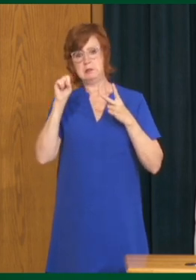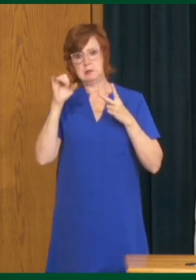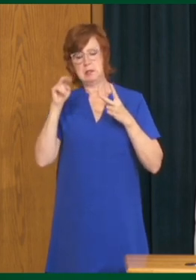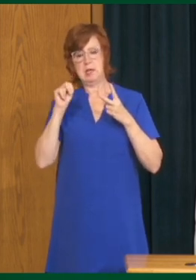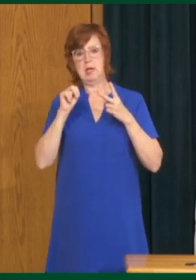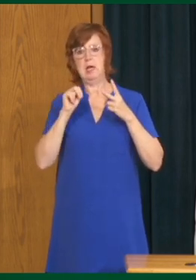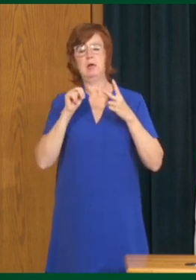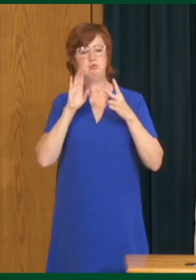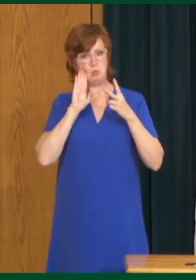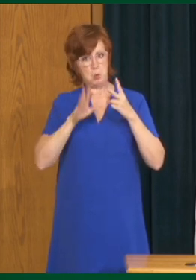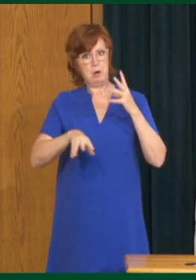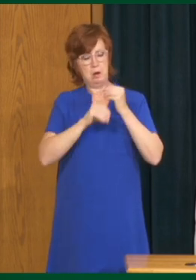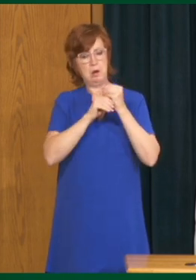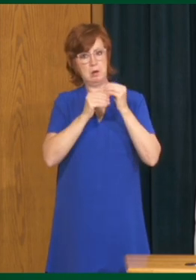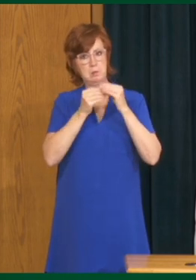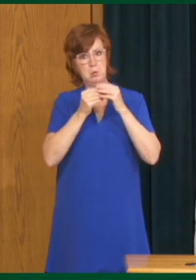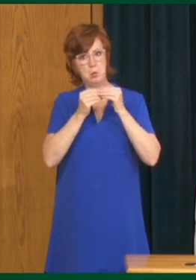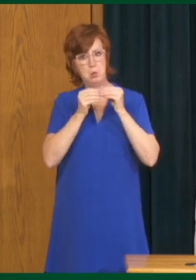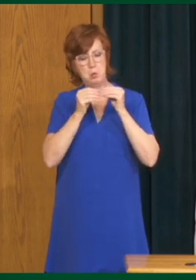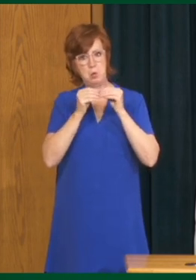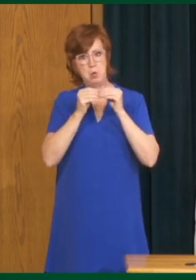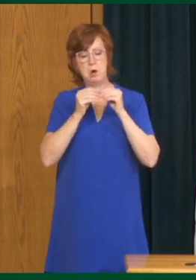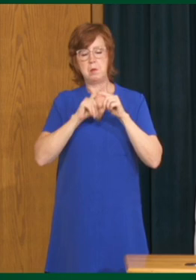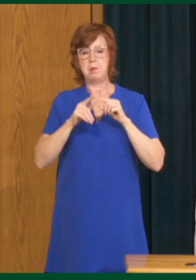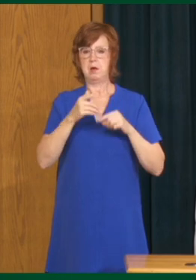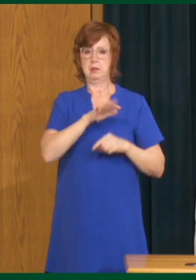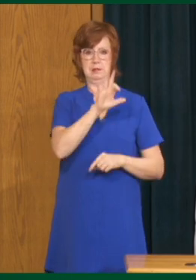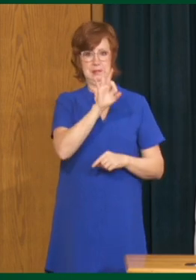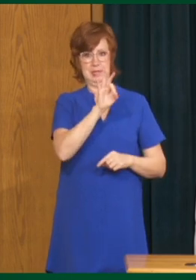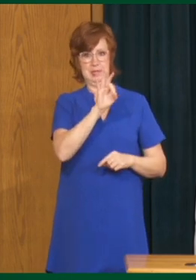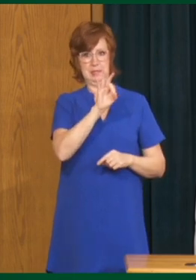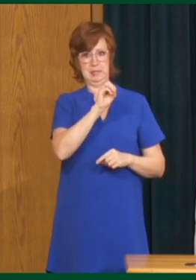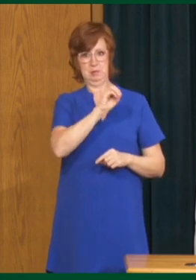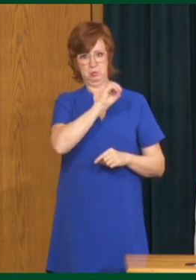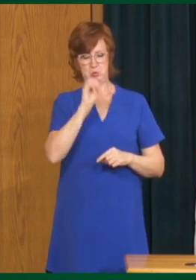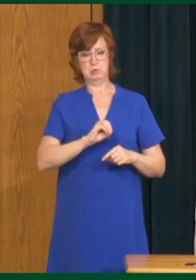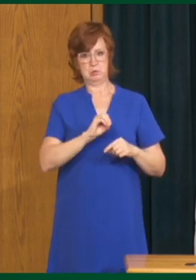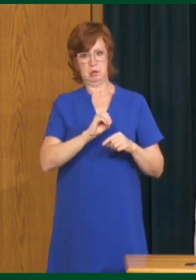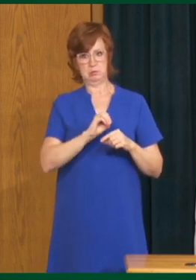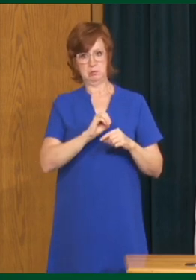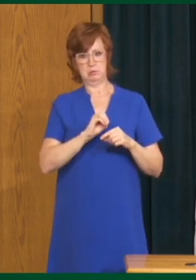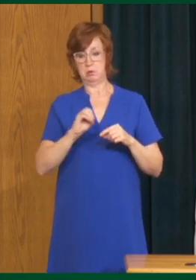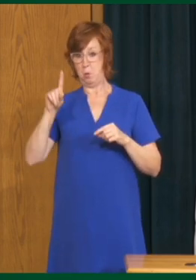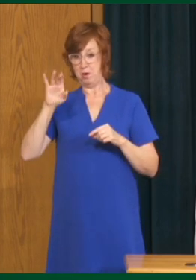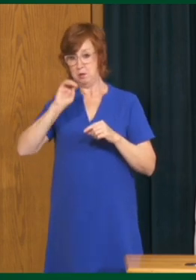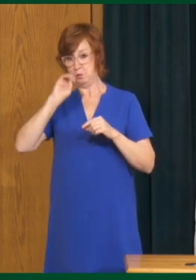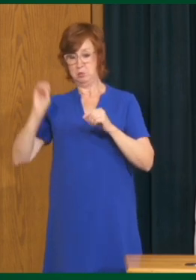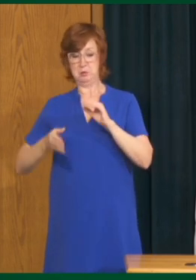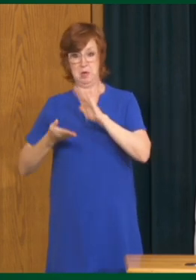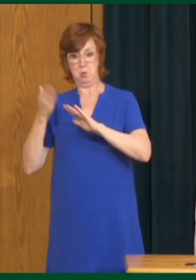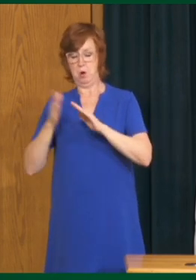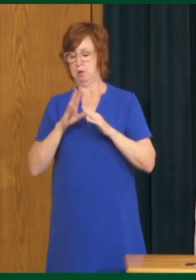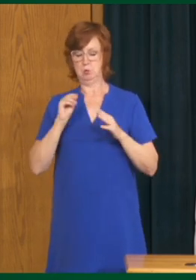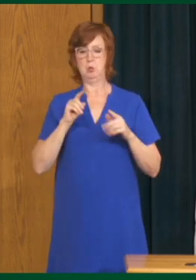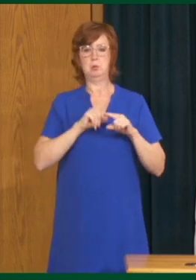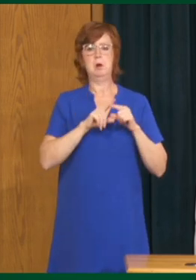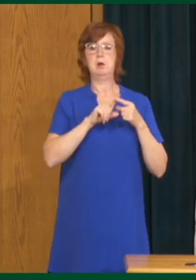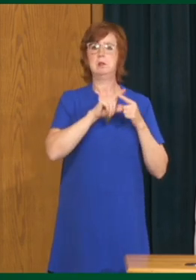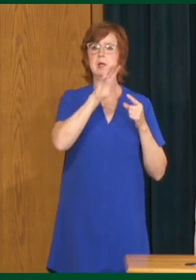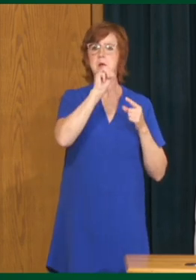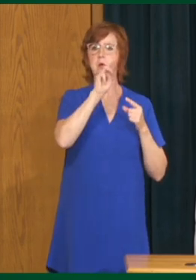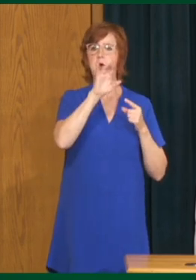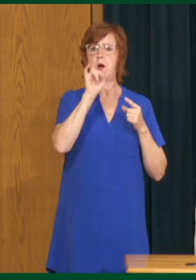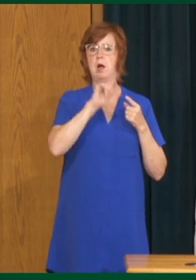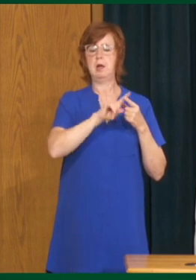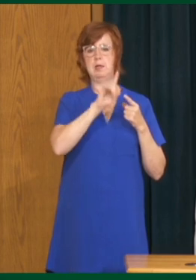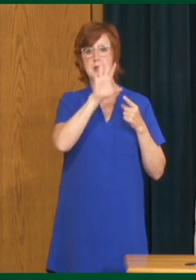pre-COVID service levels overall, with MRIs at 91% and CT at 93%, for example.